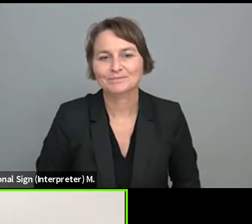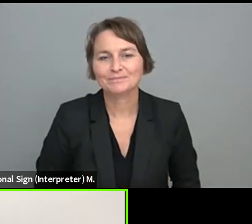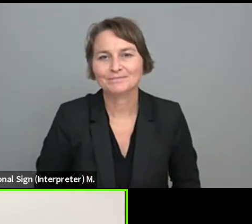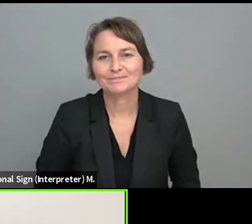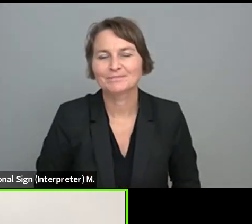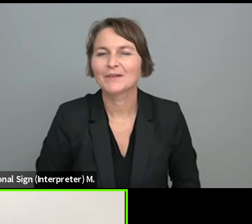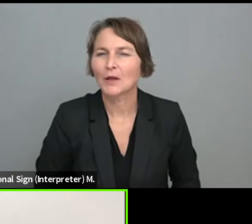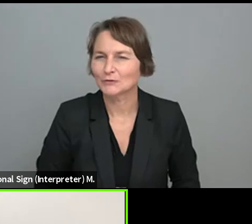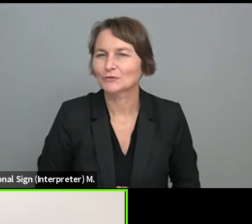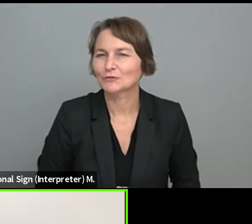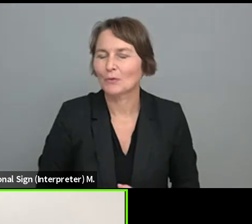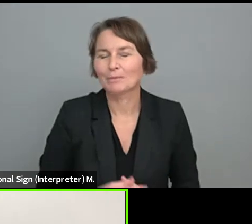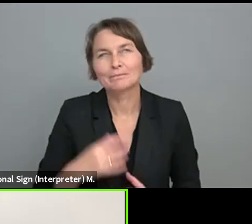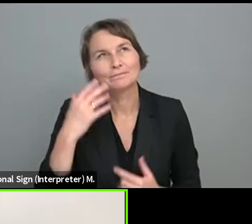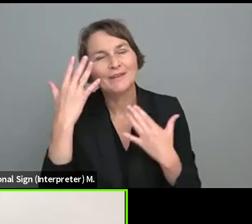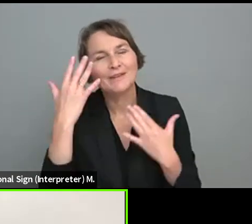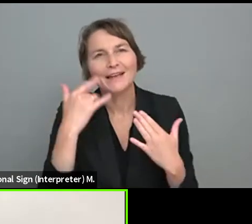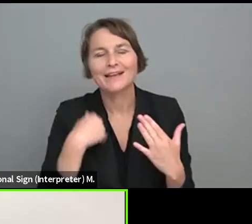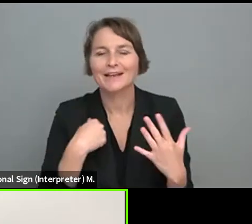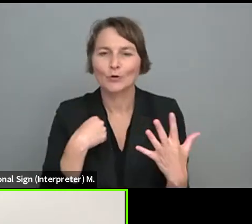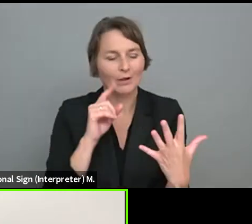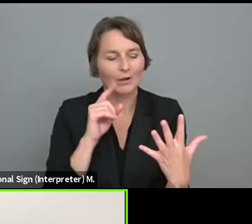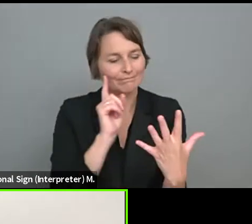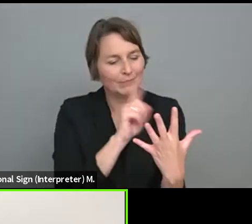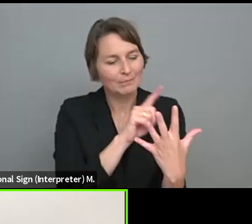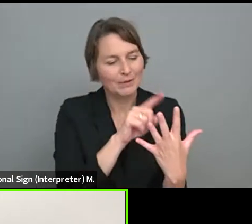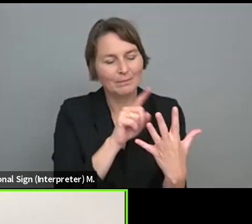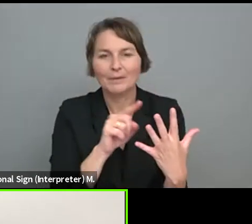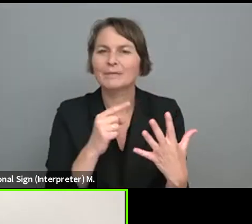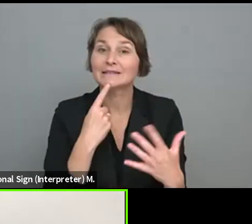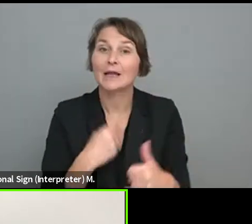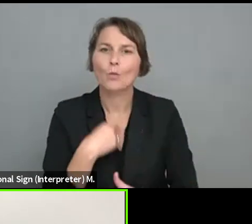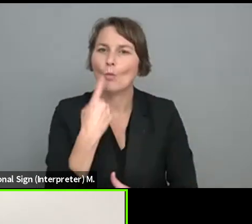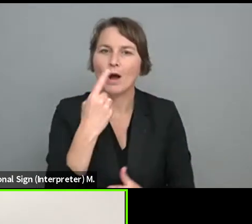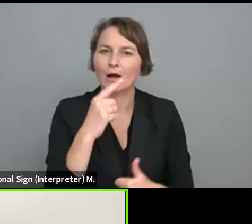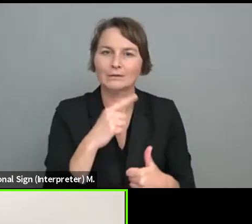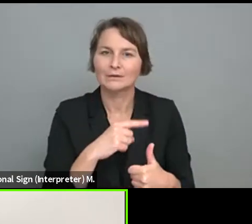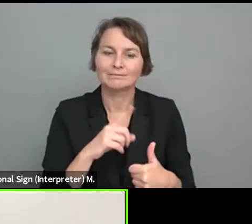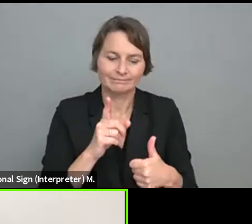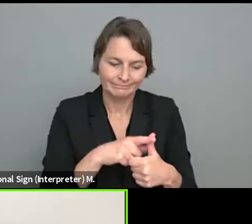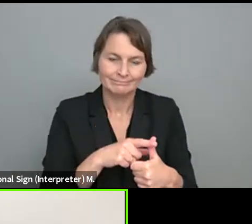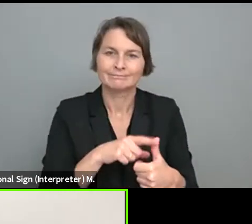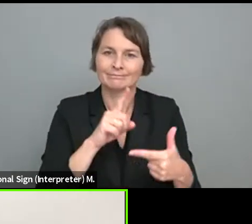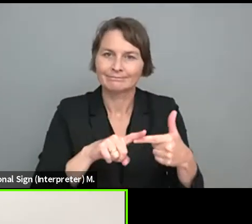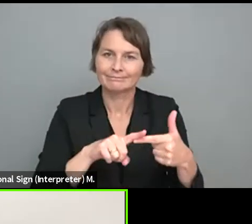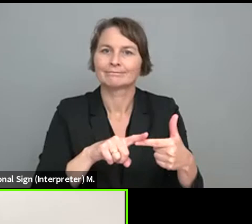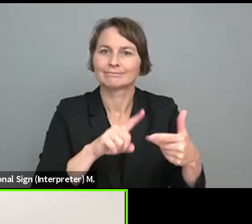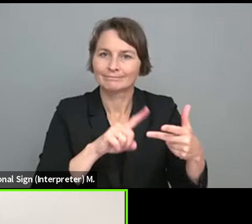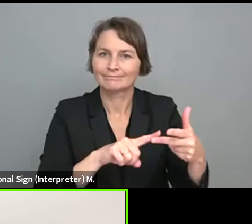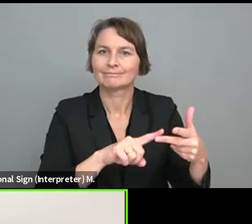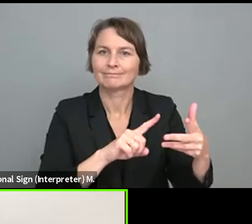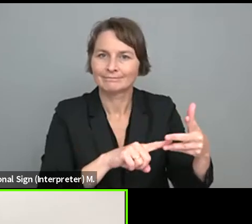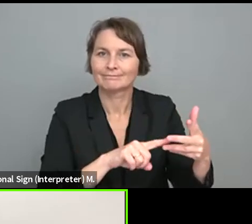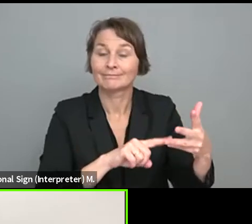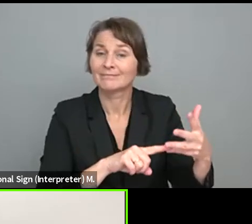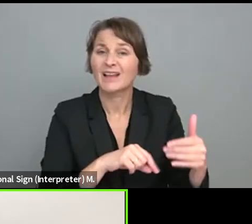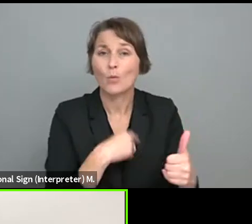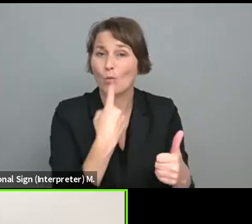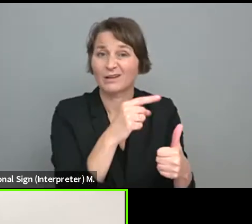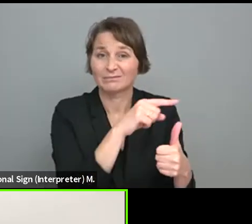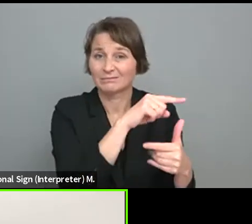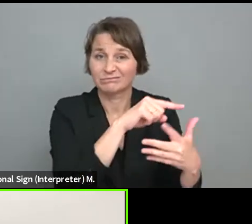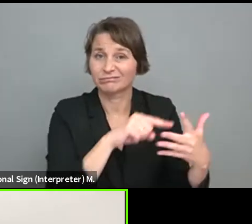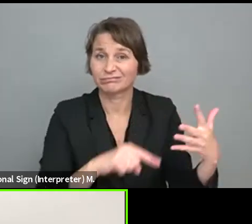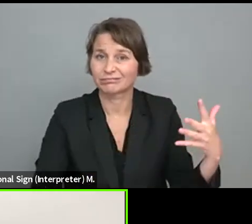these points, like you said, it's an and. It's never just one thing. We are going to need